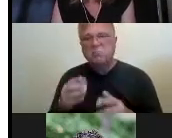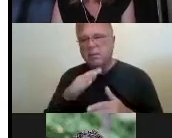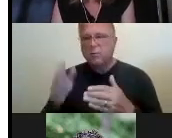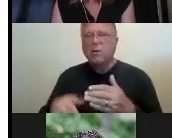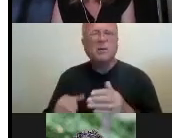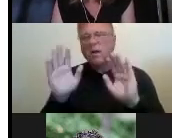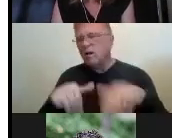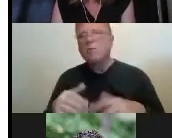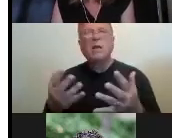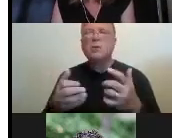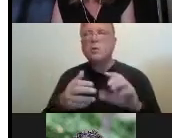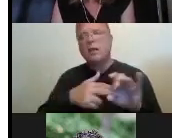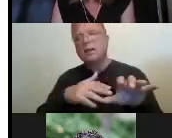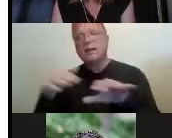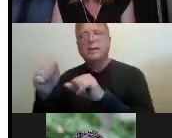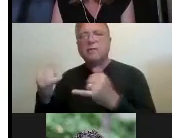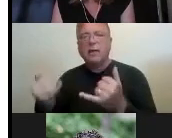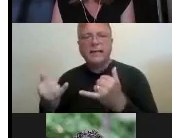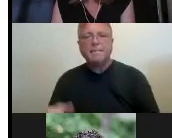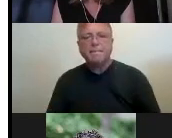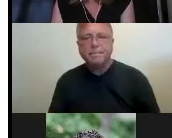right now. So